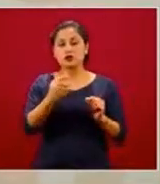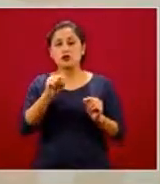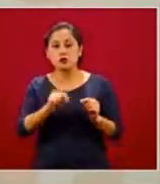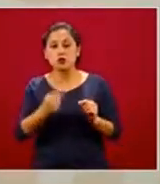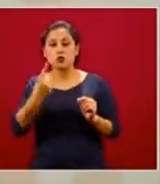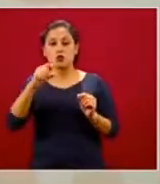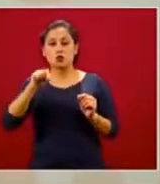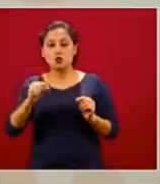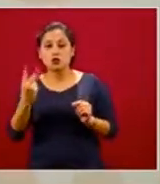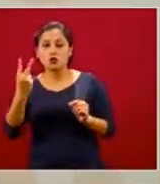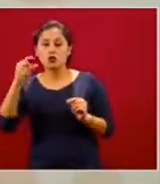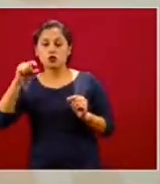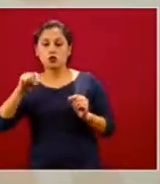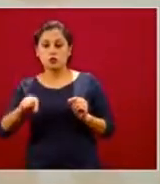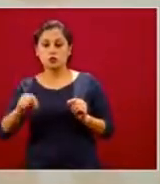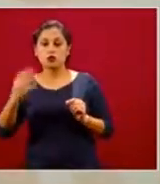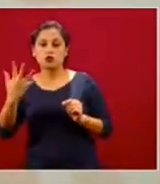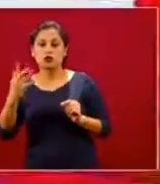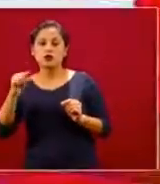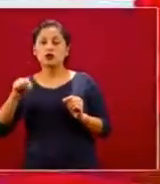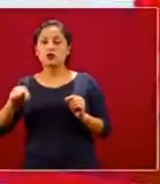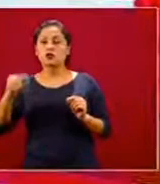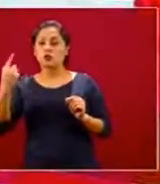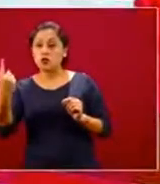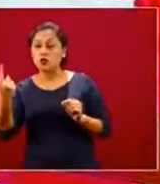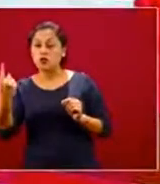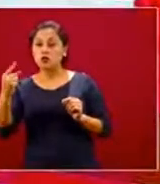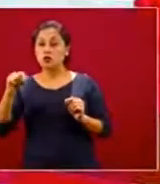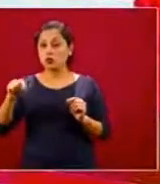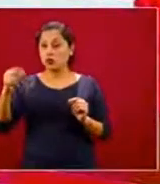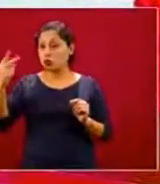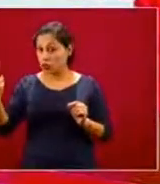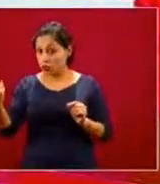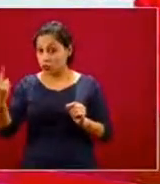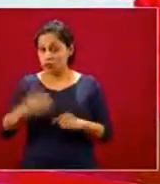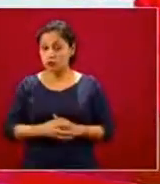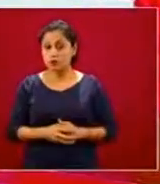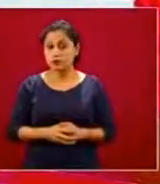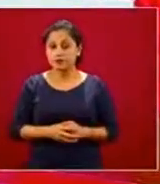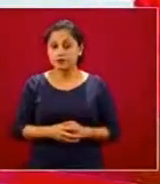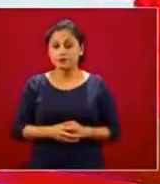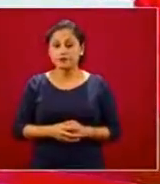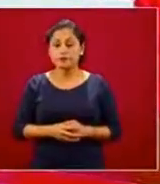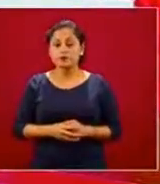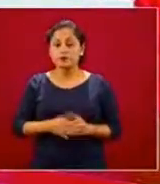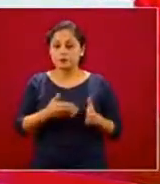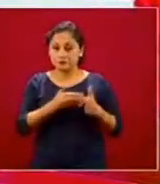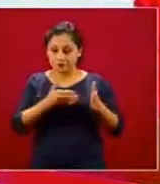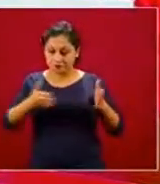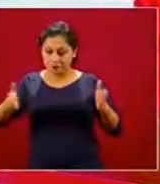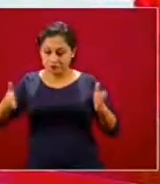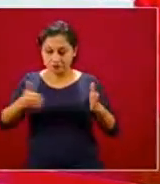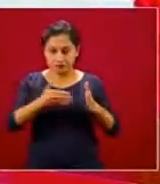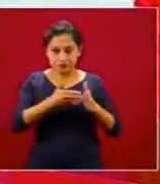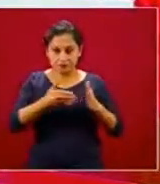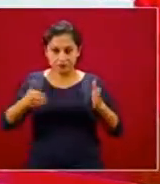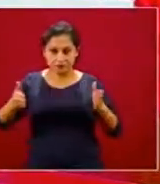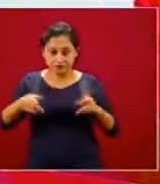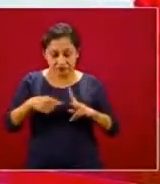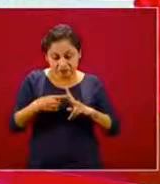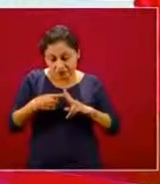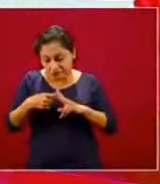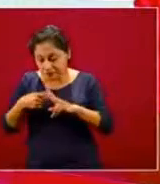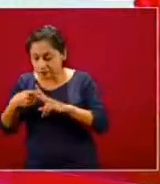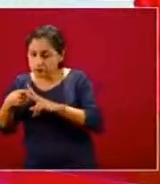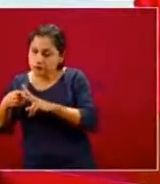0.05, 0.1, 0.2, and then up to 2. So within that range,